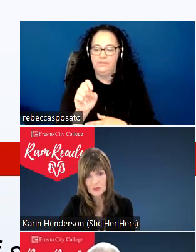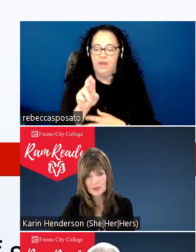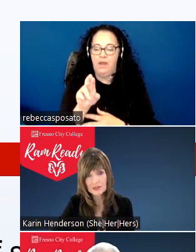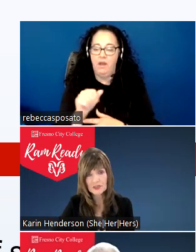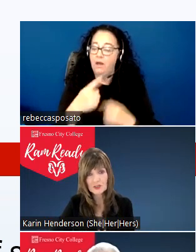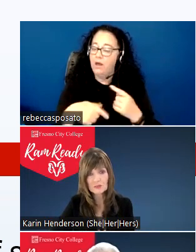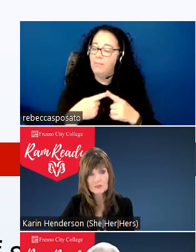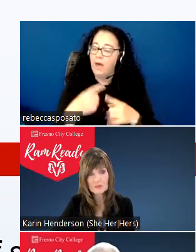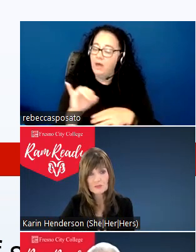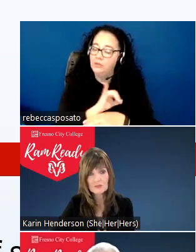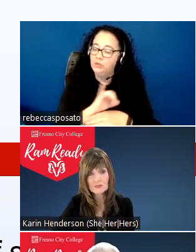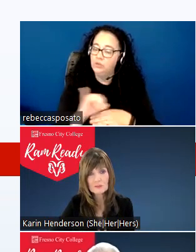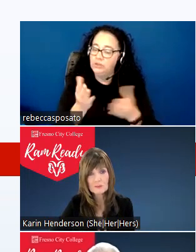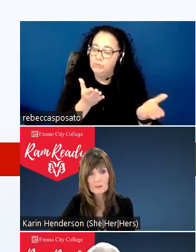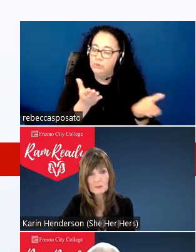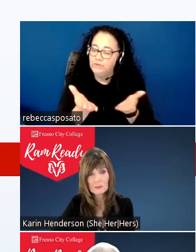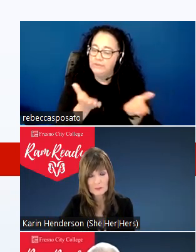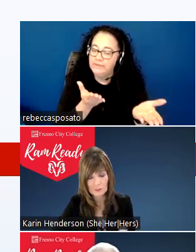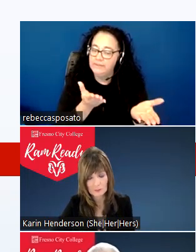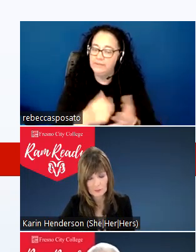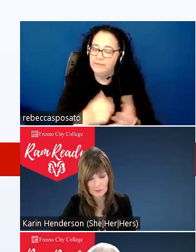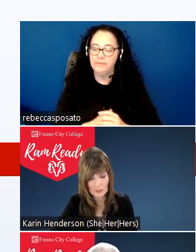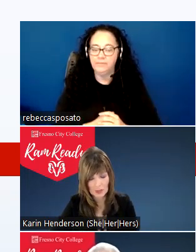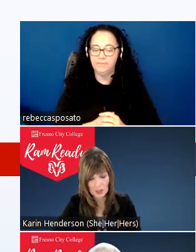internship services.